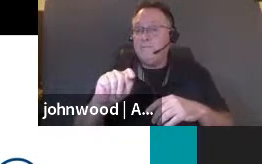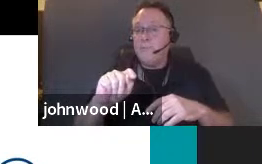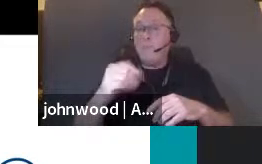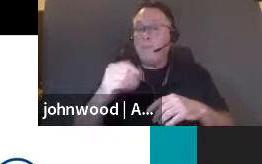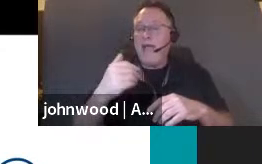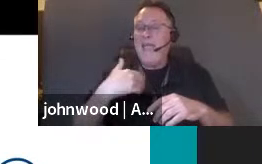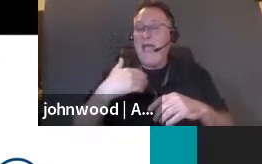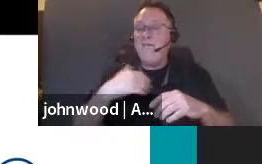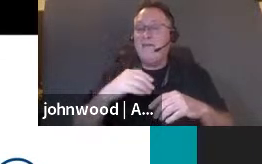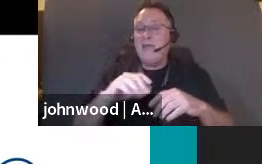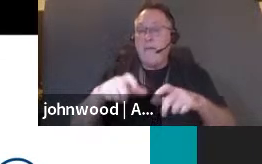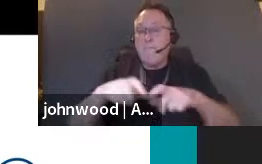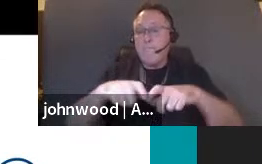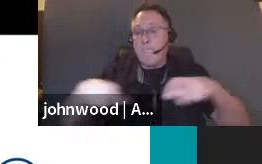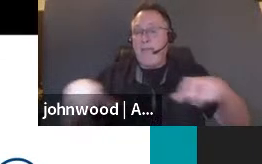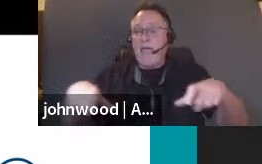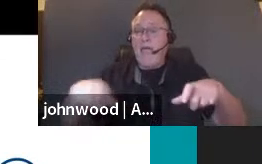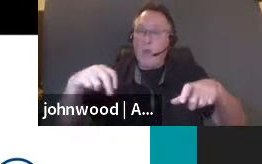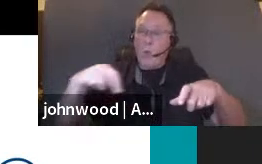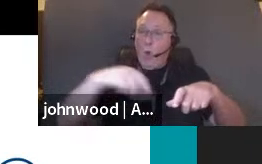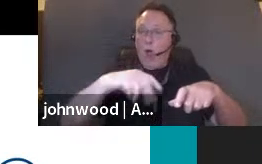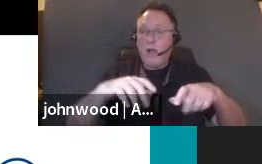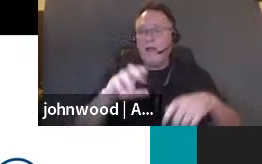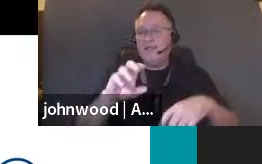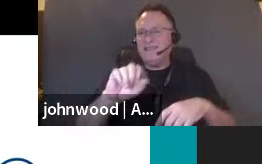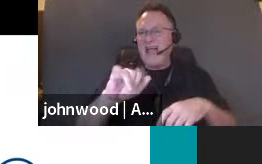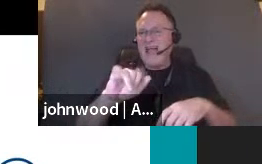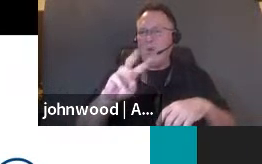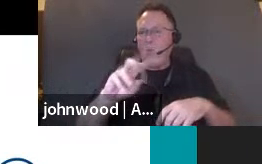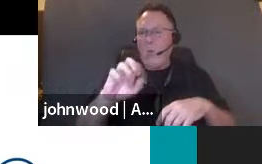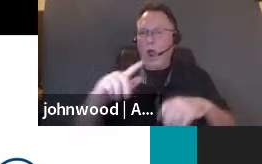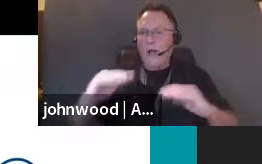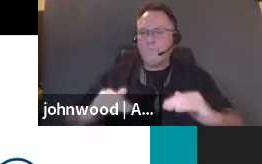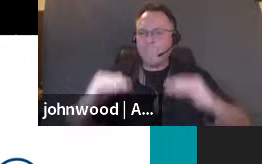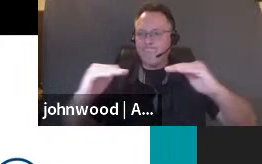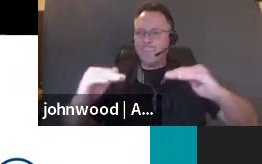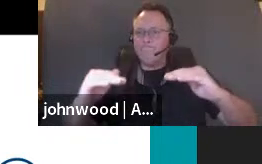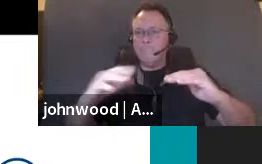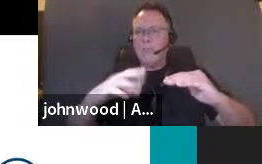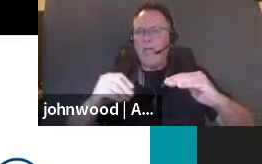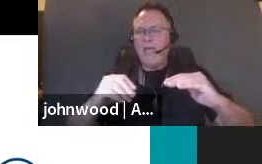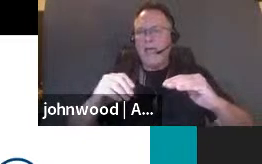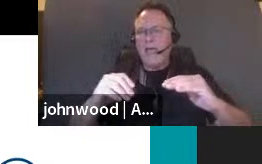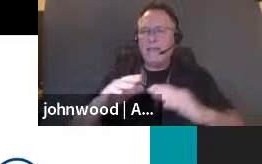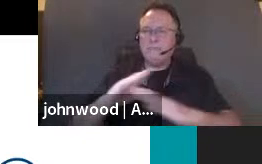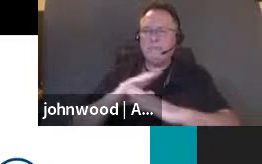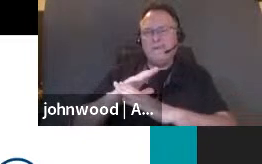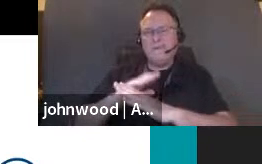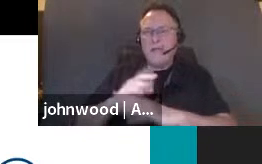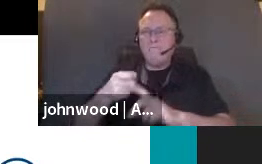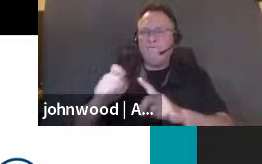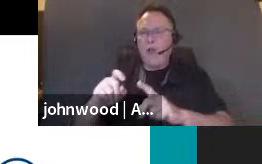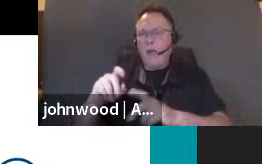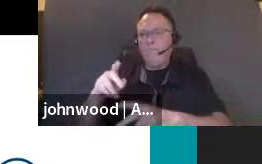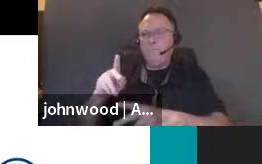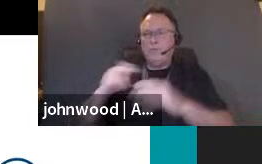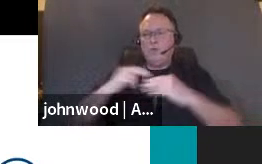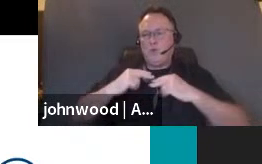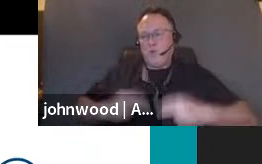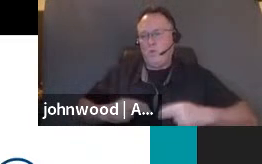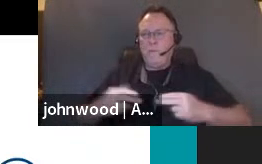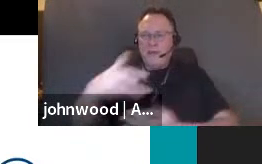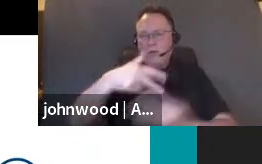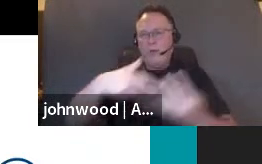sidewalk and a path, but we kept the natural areas protected from human interaction, versus an example